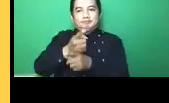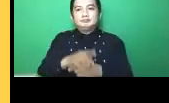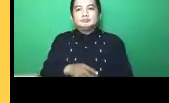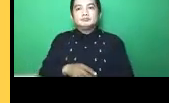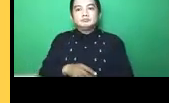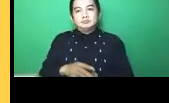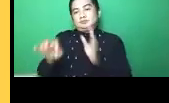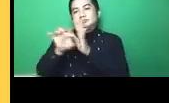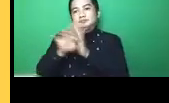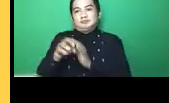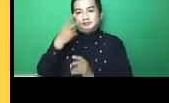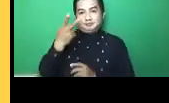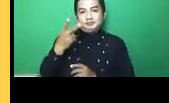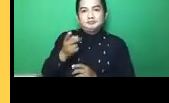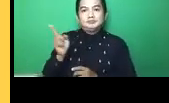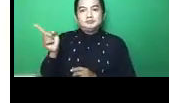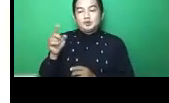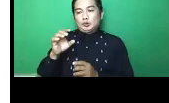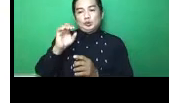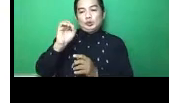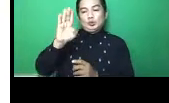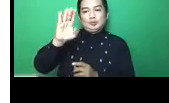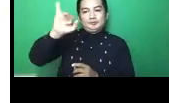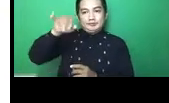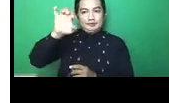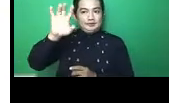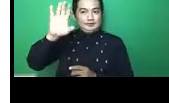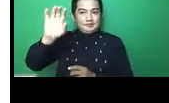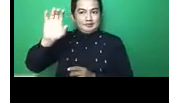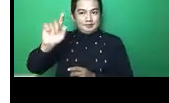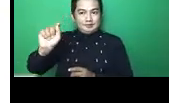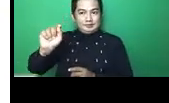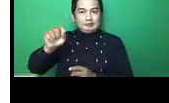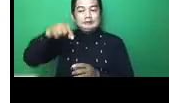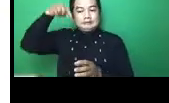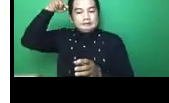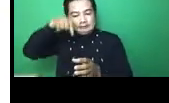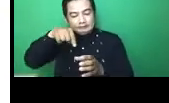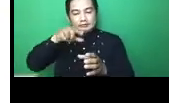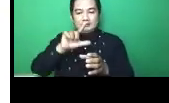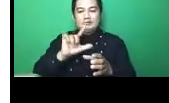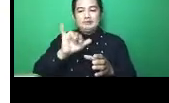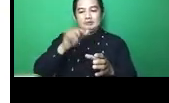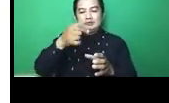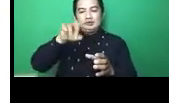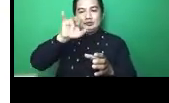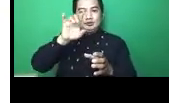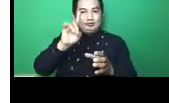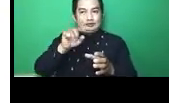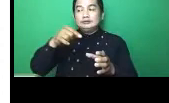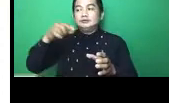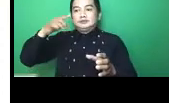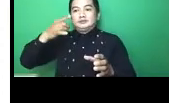for example, in this case, the object is actually immersed in a vat of liquid, right? And a laser beam